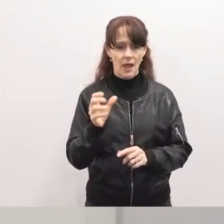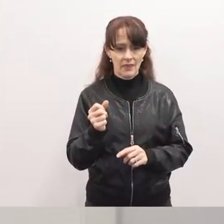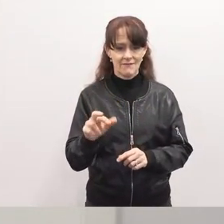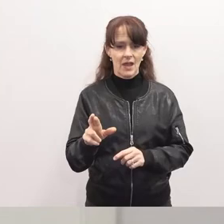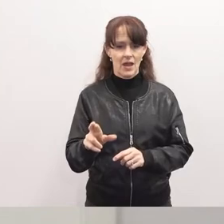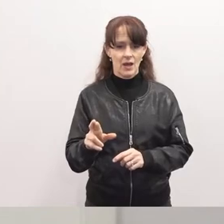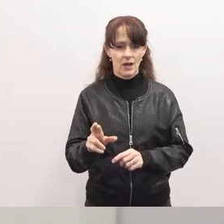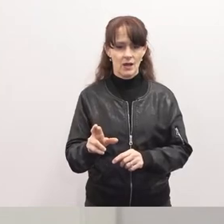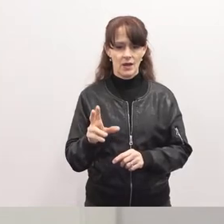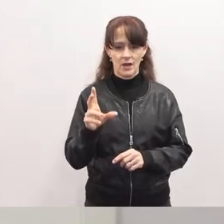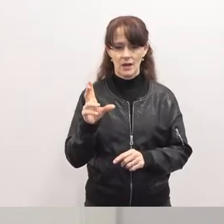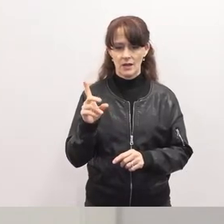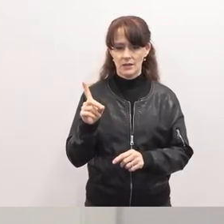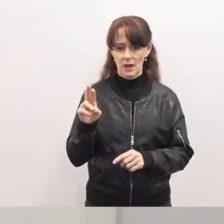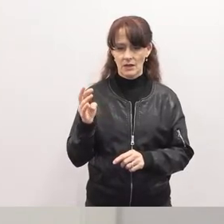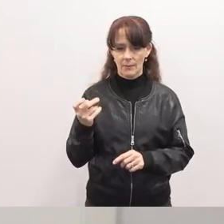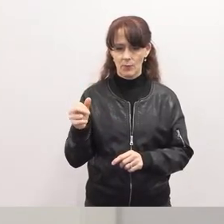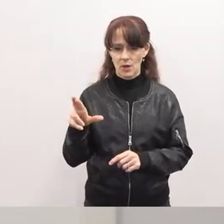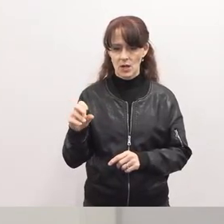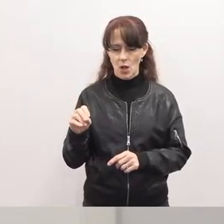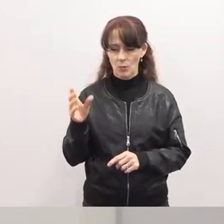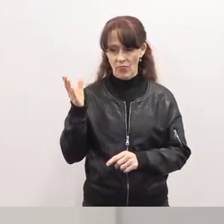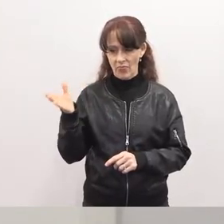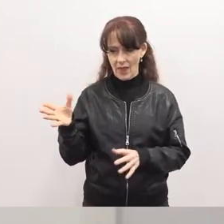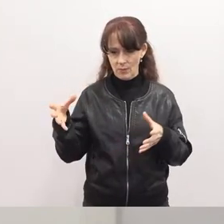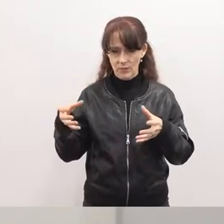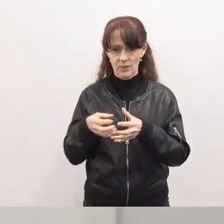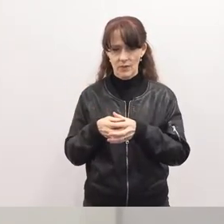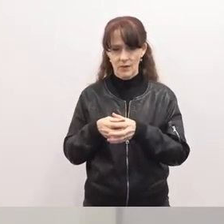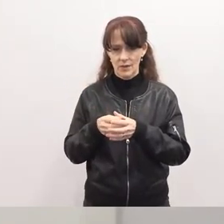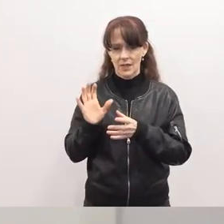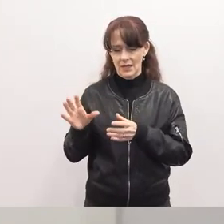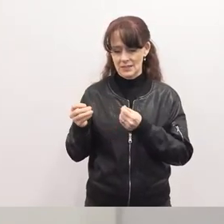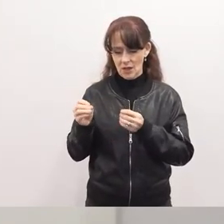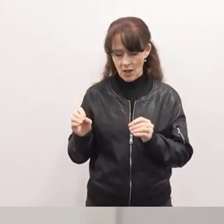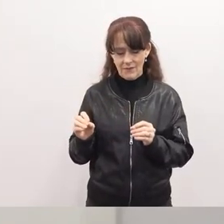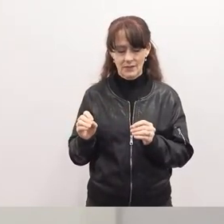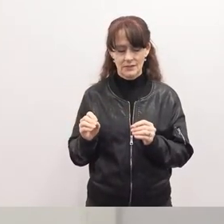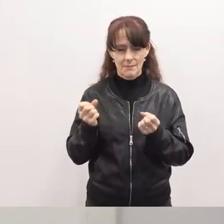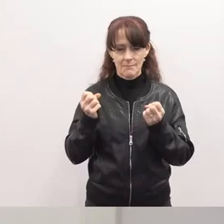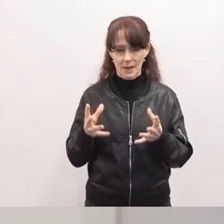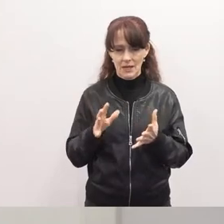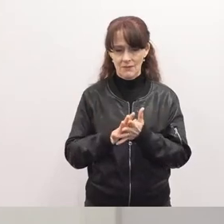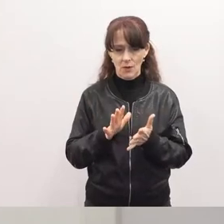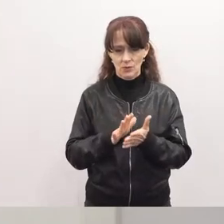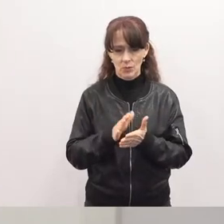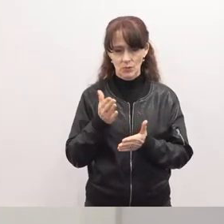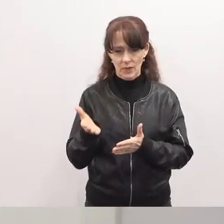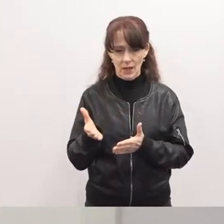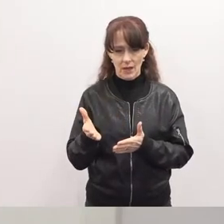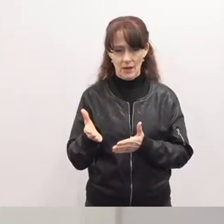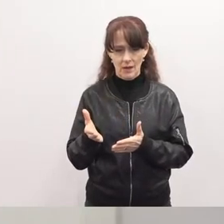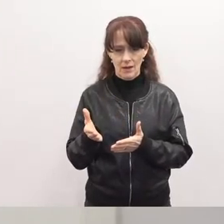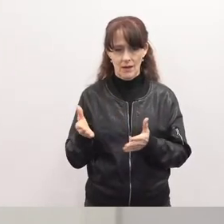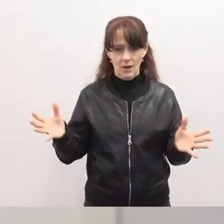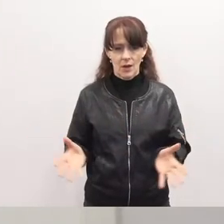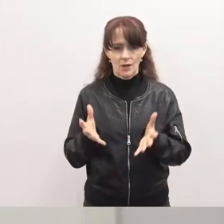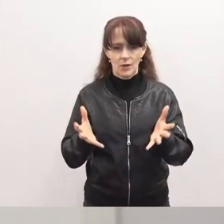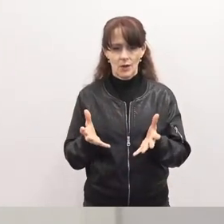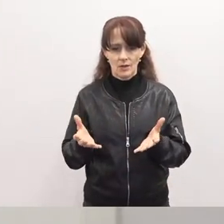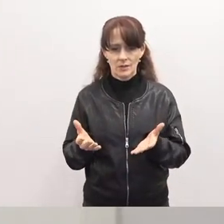so Dr. Camerino was there with the team, both from his office and from a number of our schools who were there to uplift students, to